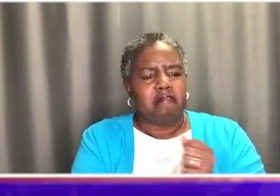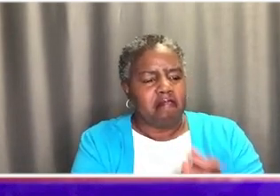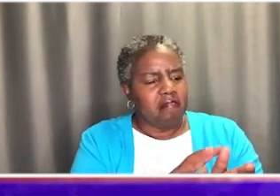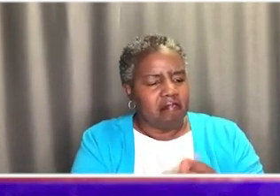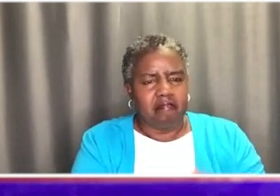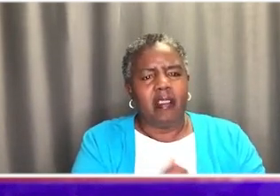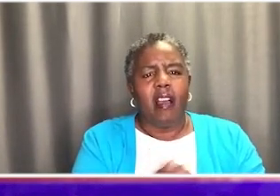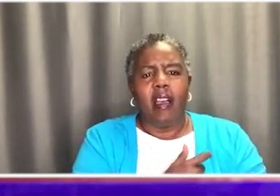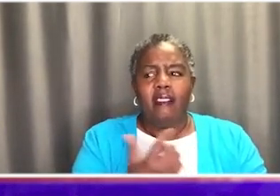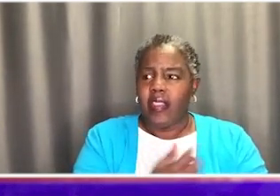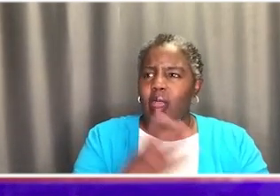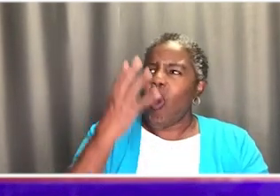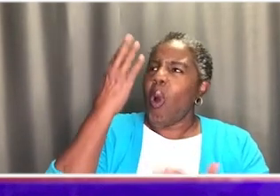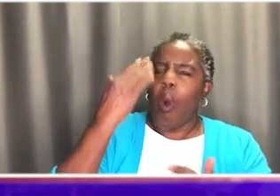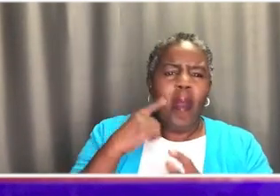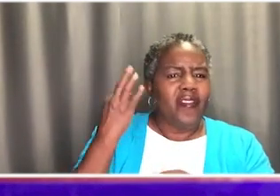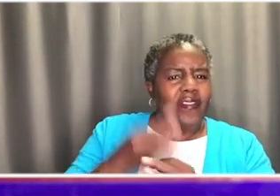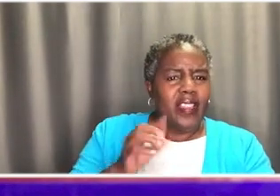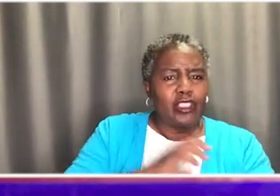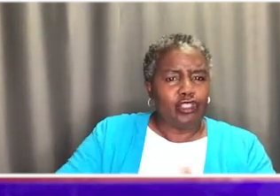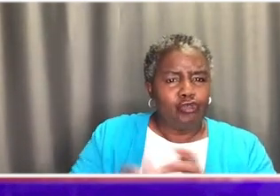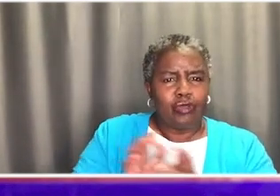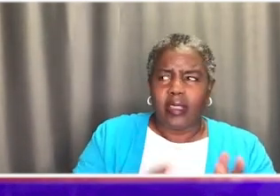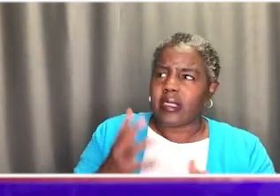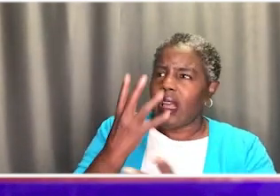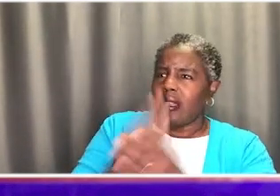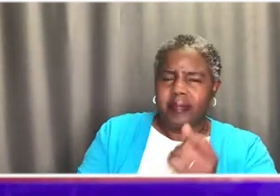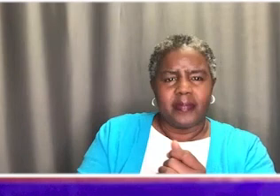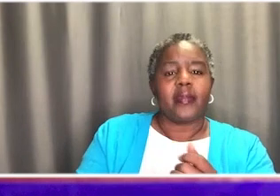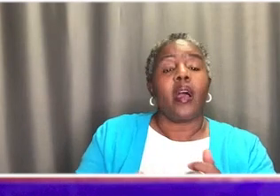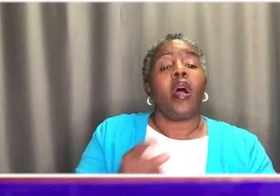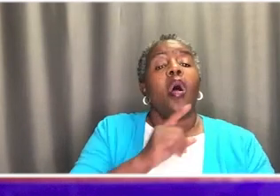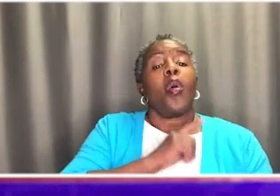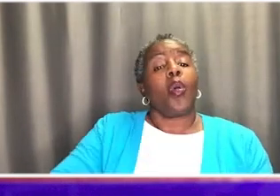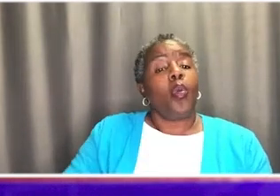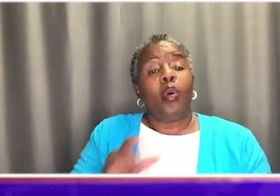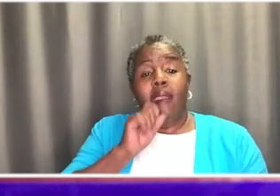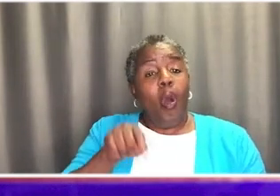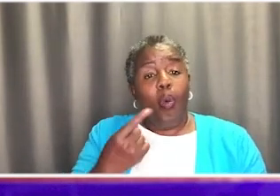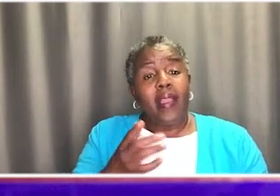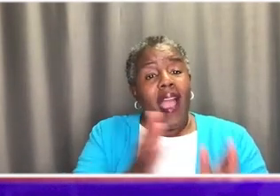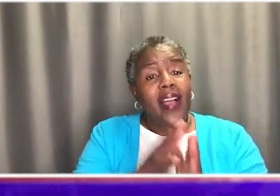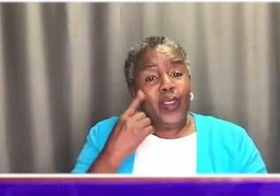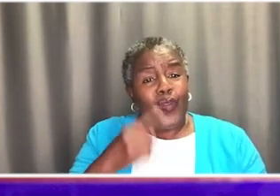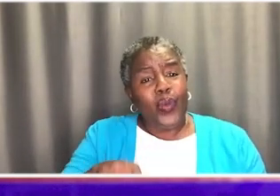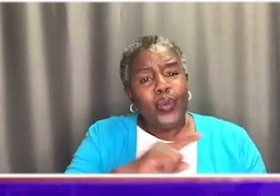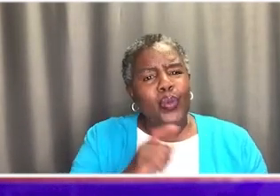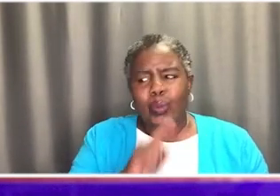from the hopefulness in our faith in Jesus Christ. And the Lord is not calling us